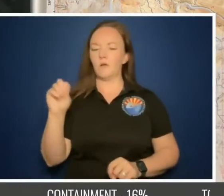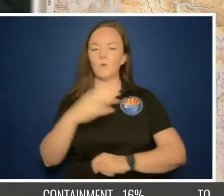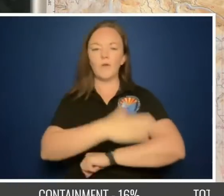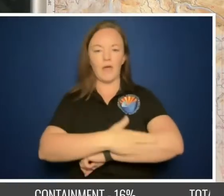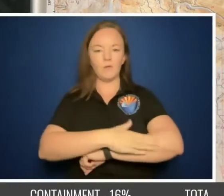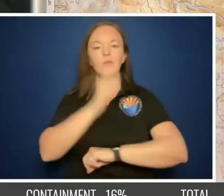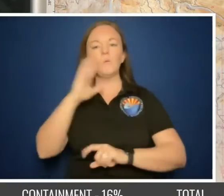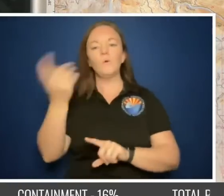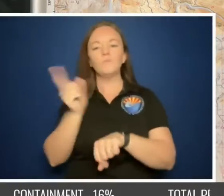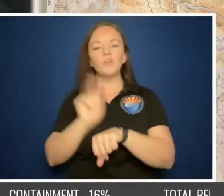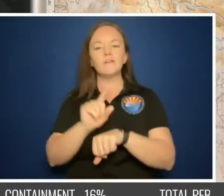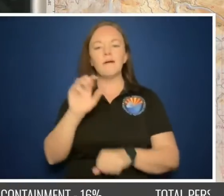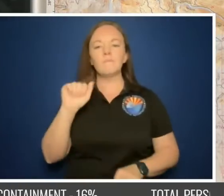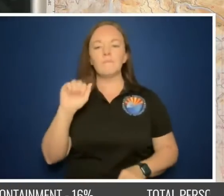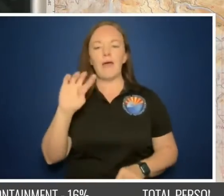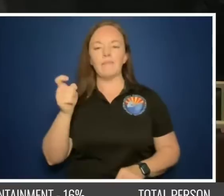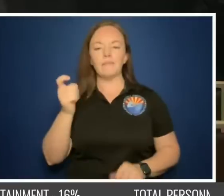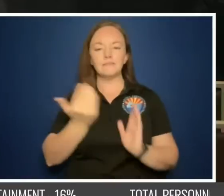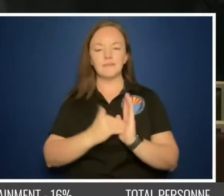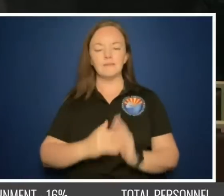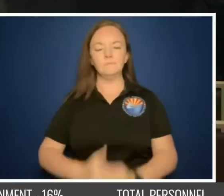Sori.